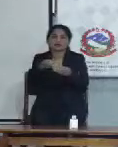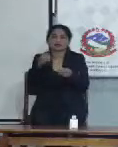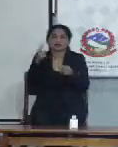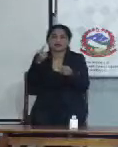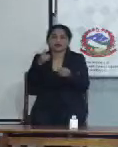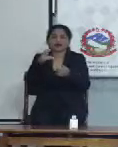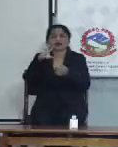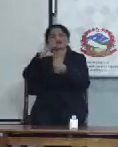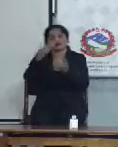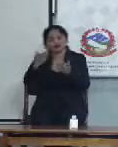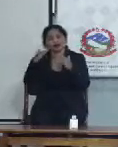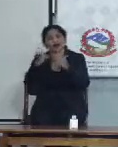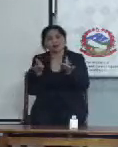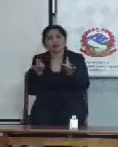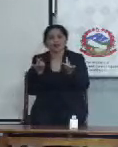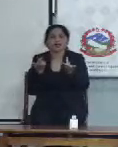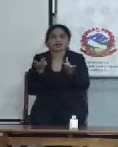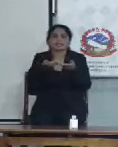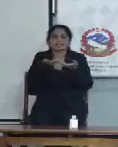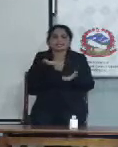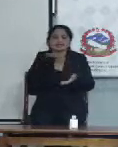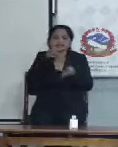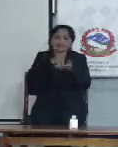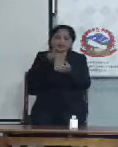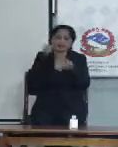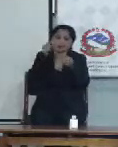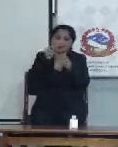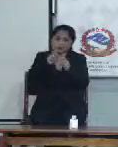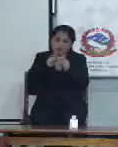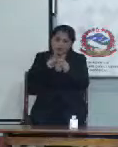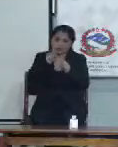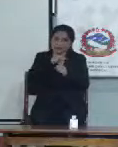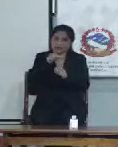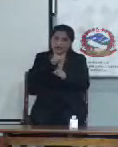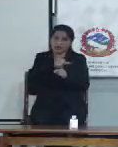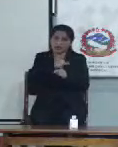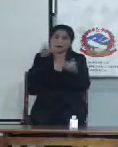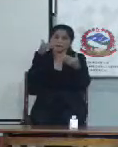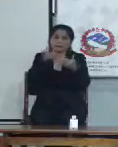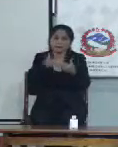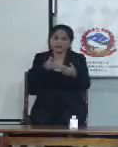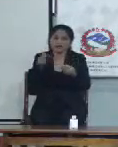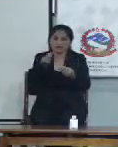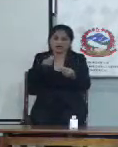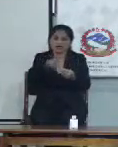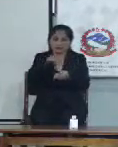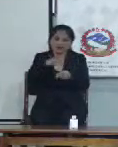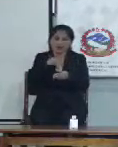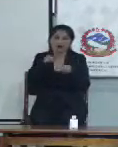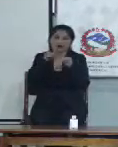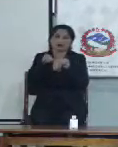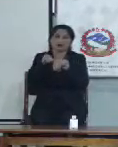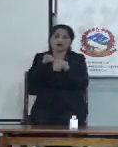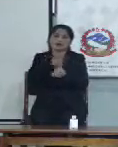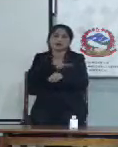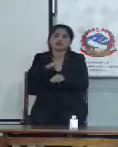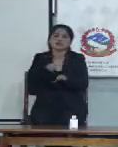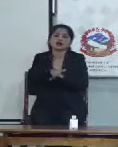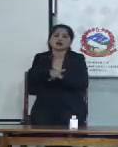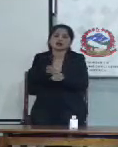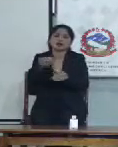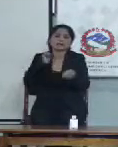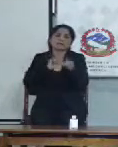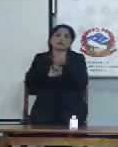and they can teach for a few hours. This is how we can facilitate by through the teachers. I think